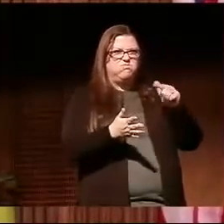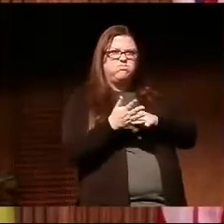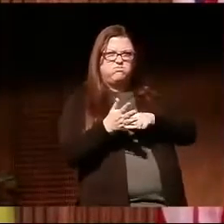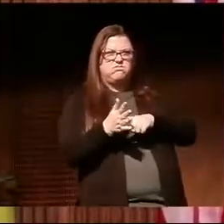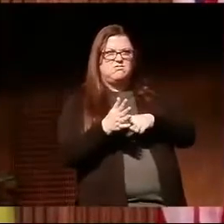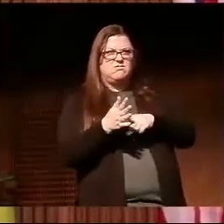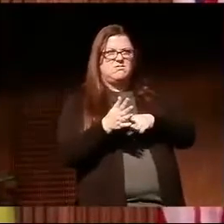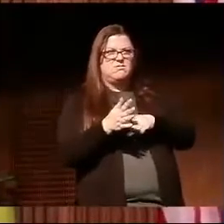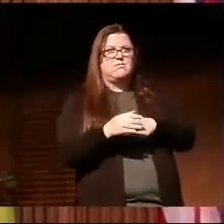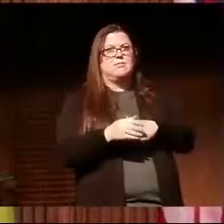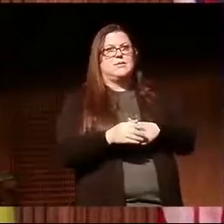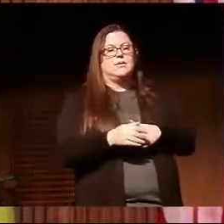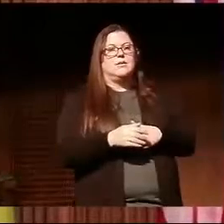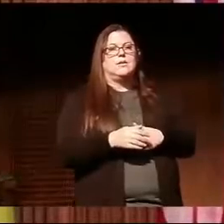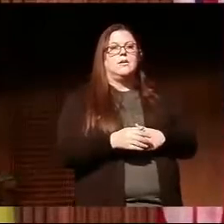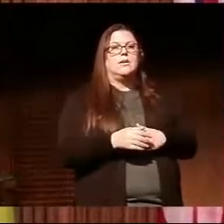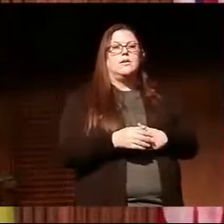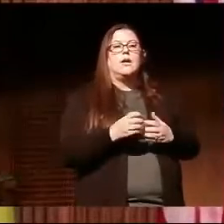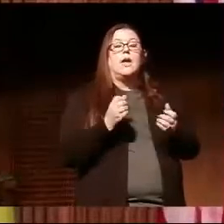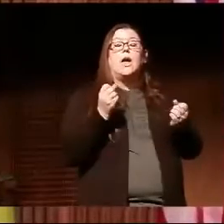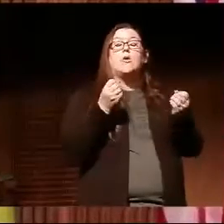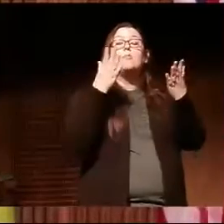again?